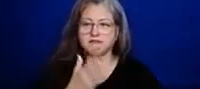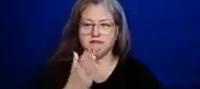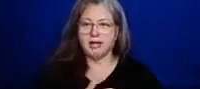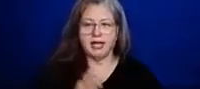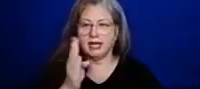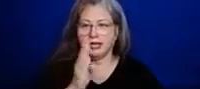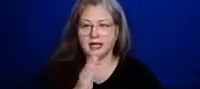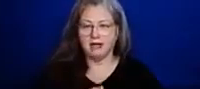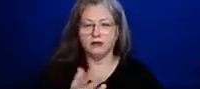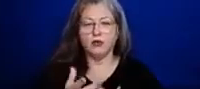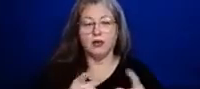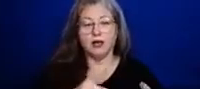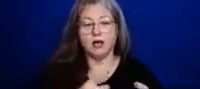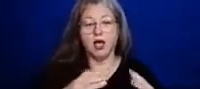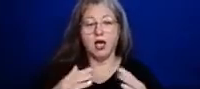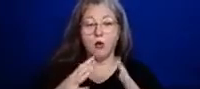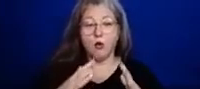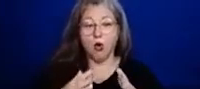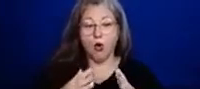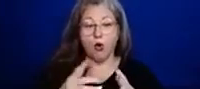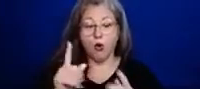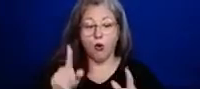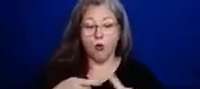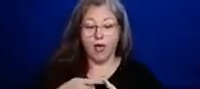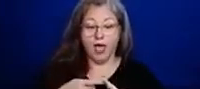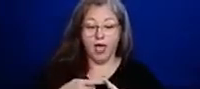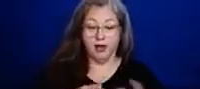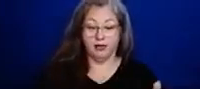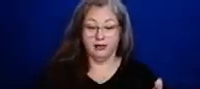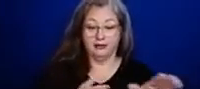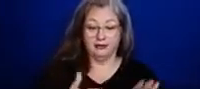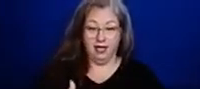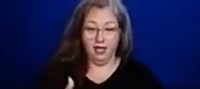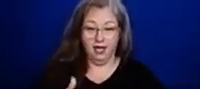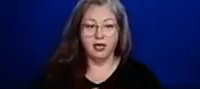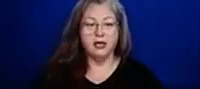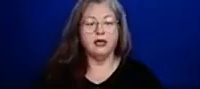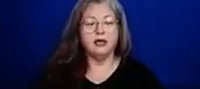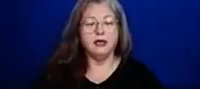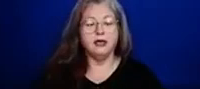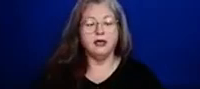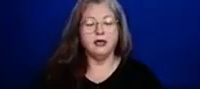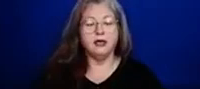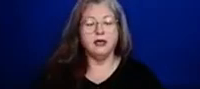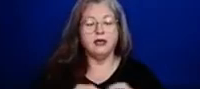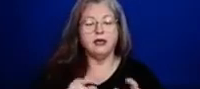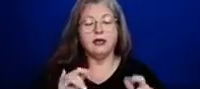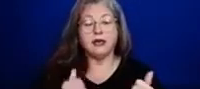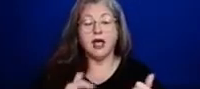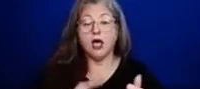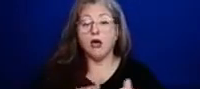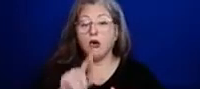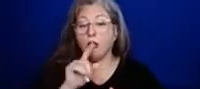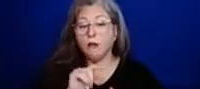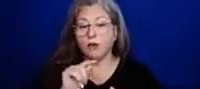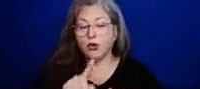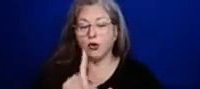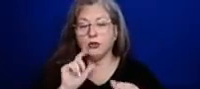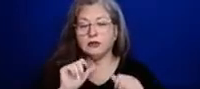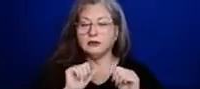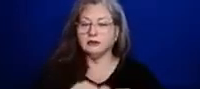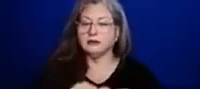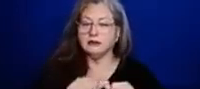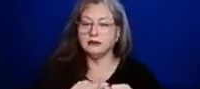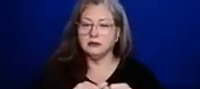the warrior dies in a battle, you know, and now is the hummingbird that